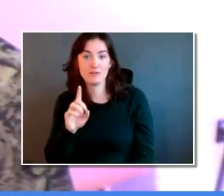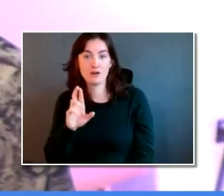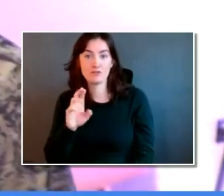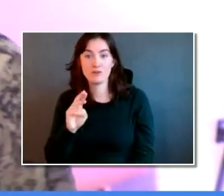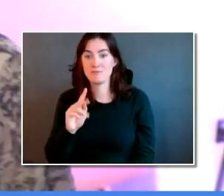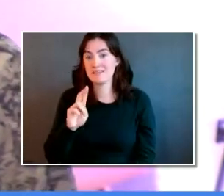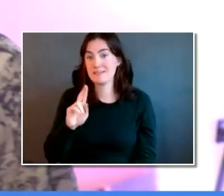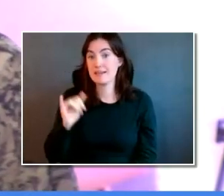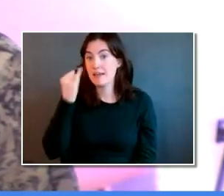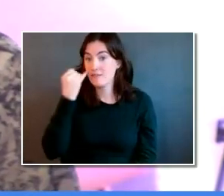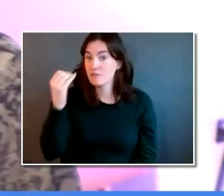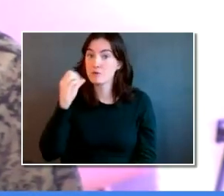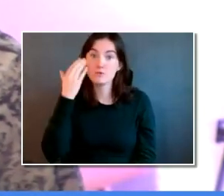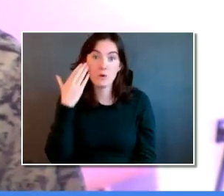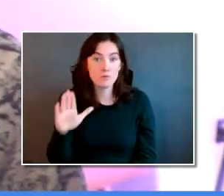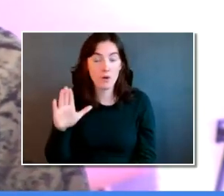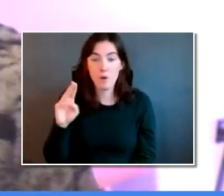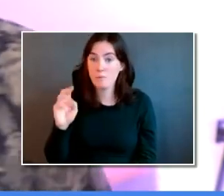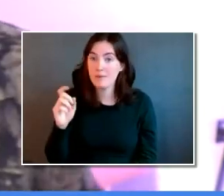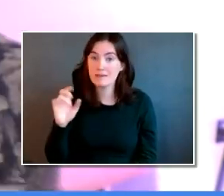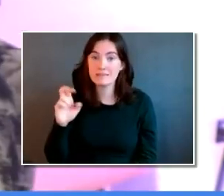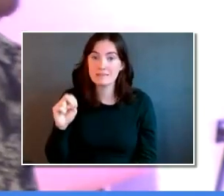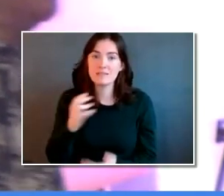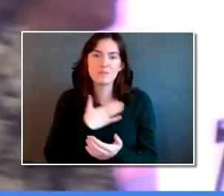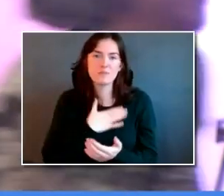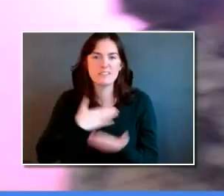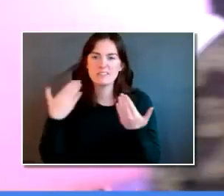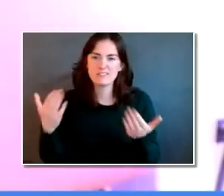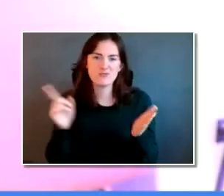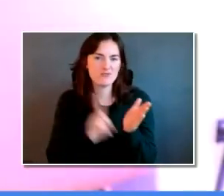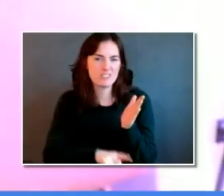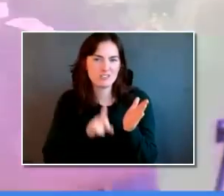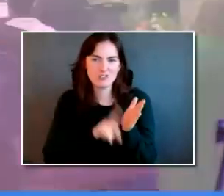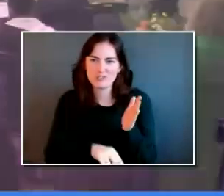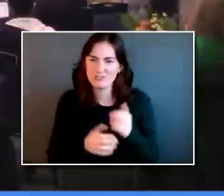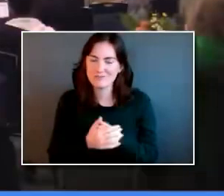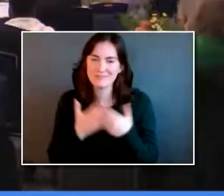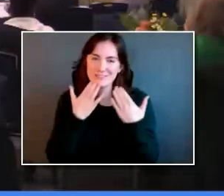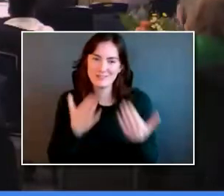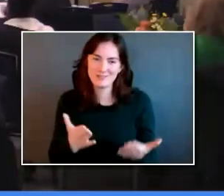Maxine Mims, please research her. Thank you.